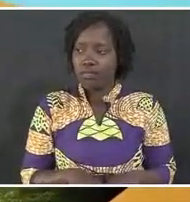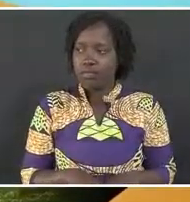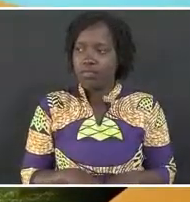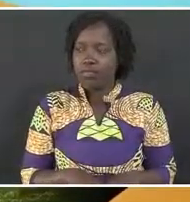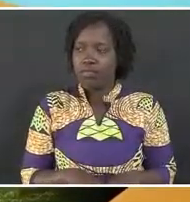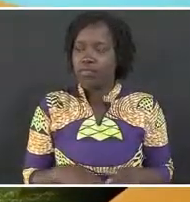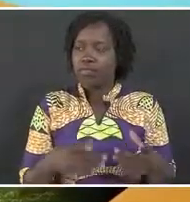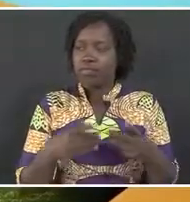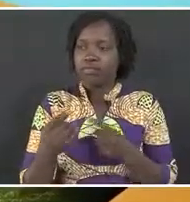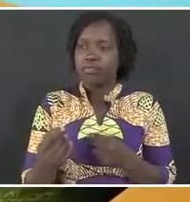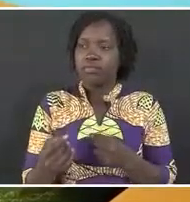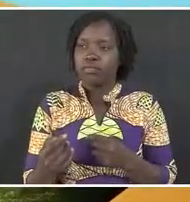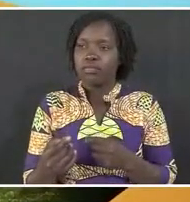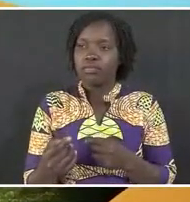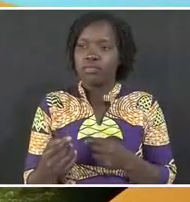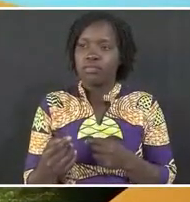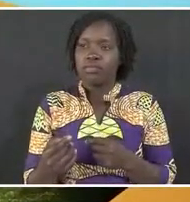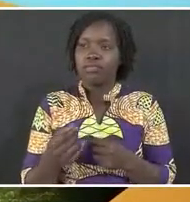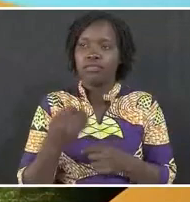we go preach,